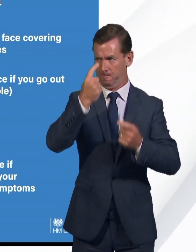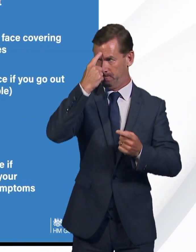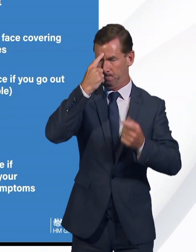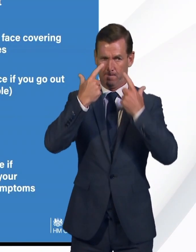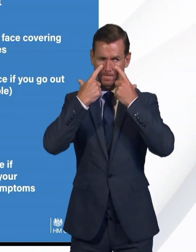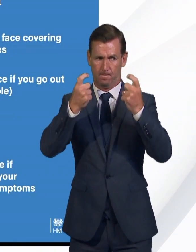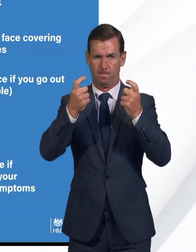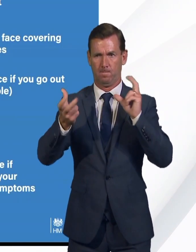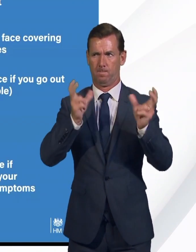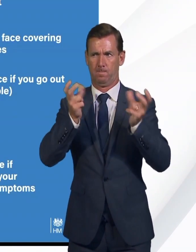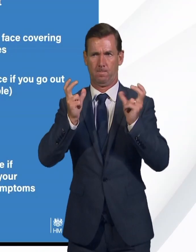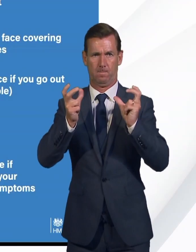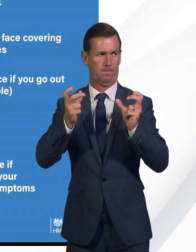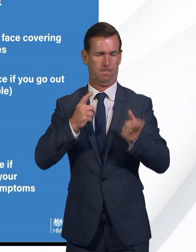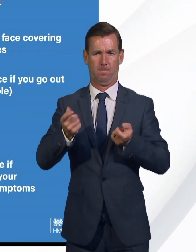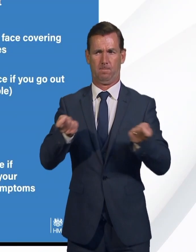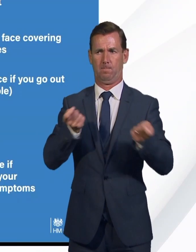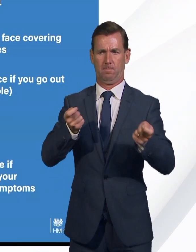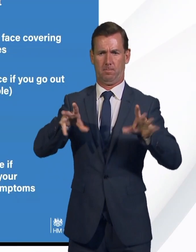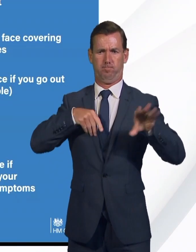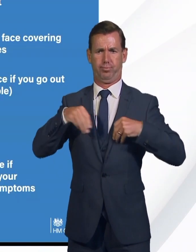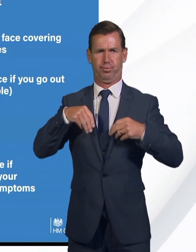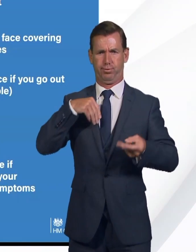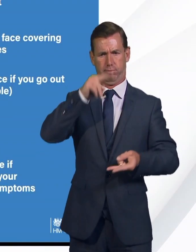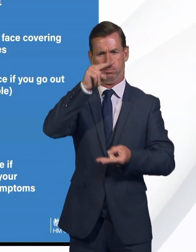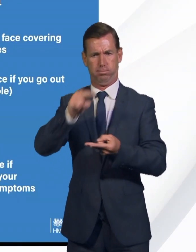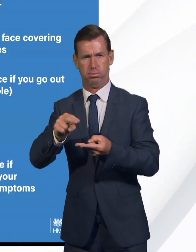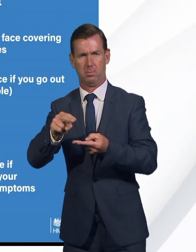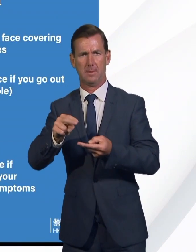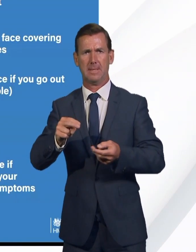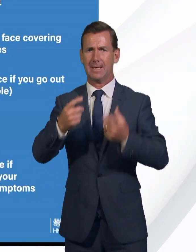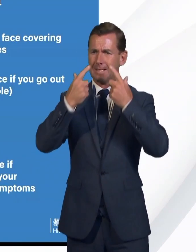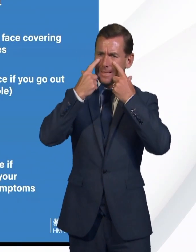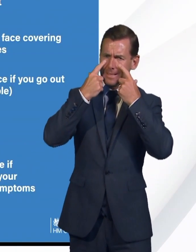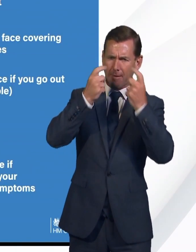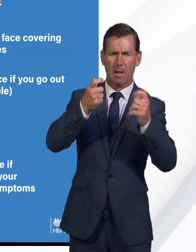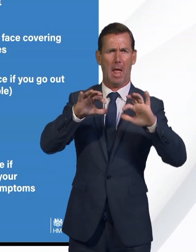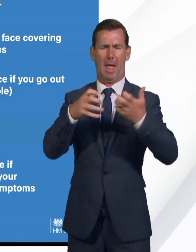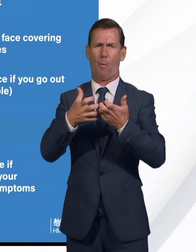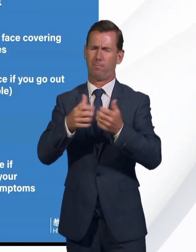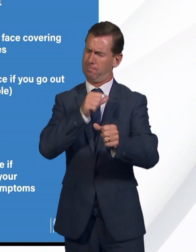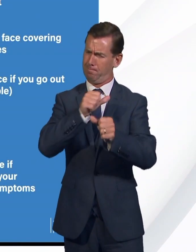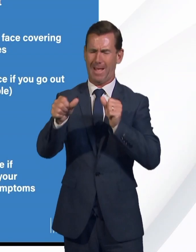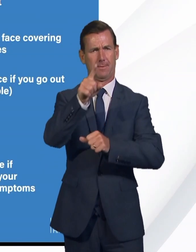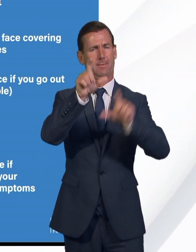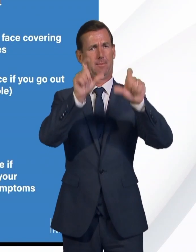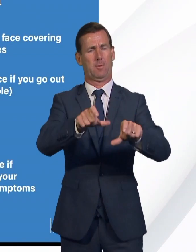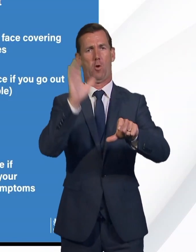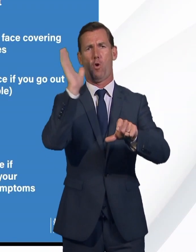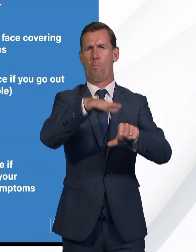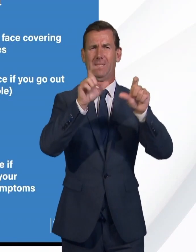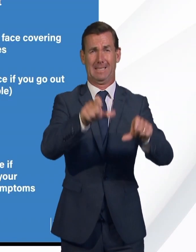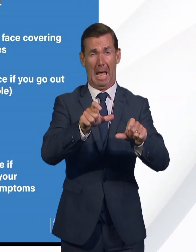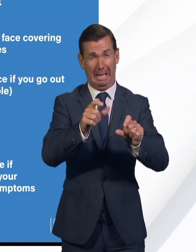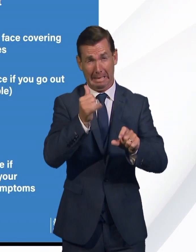save lives. For the vast majority of people, staying alert still means staying at home as much as is possible, working from